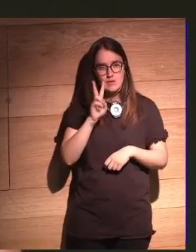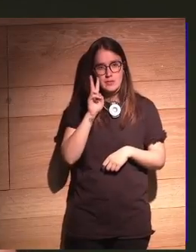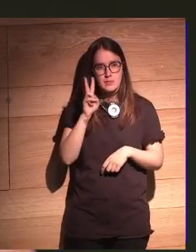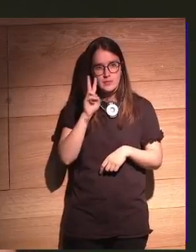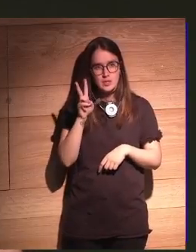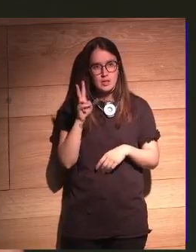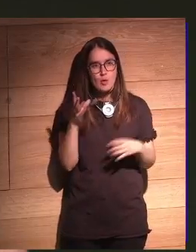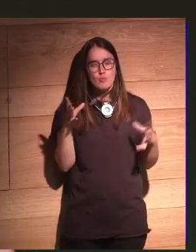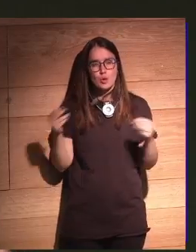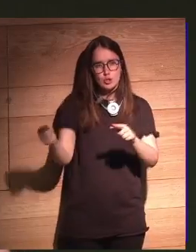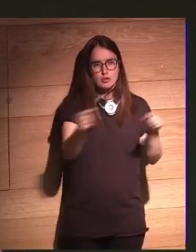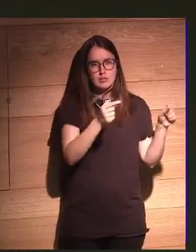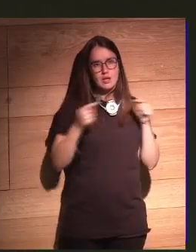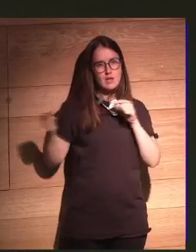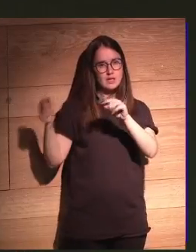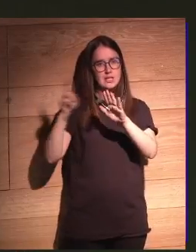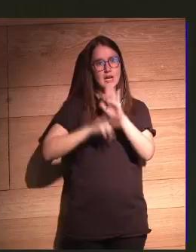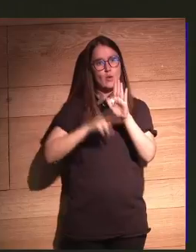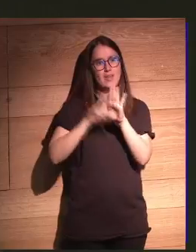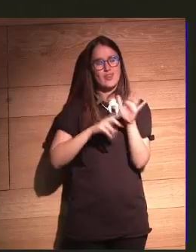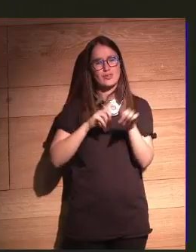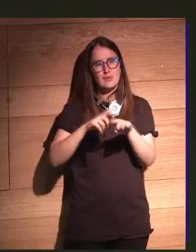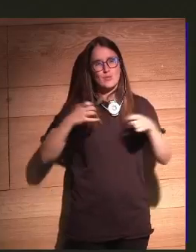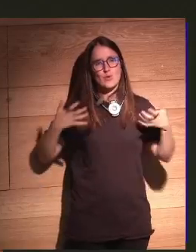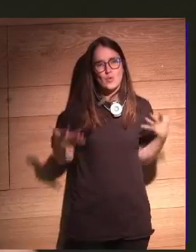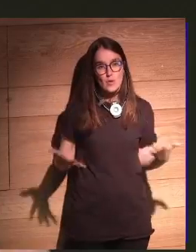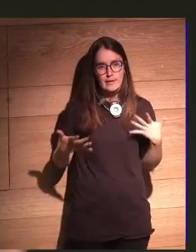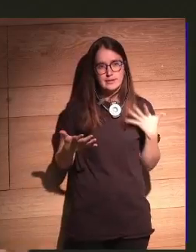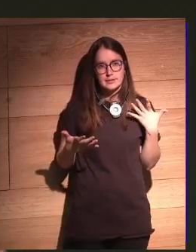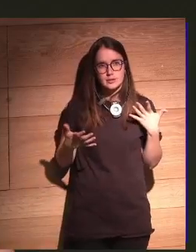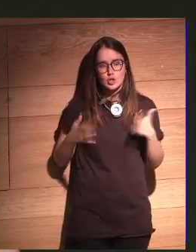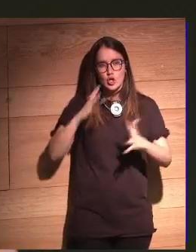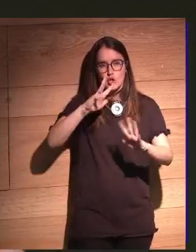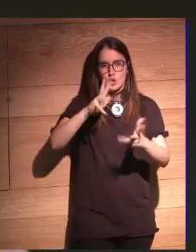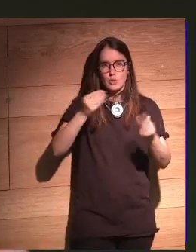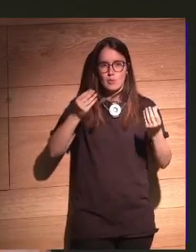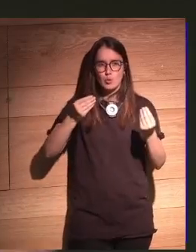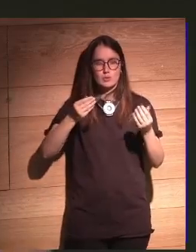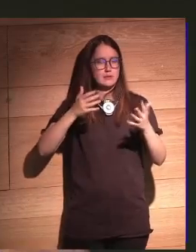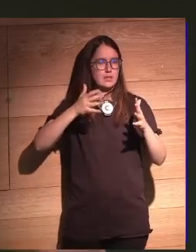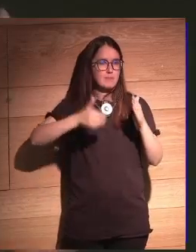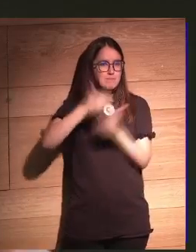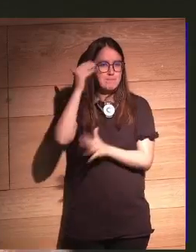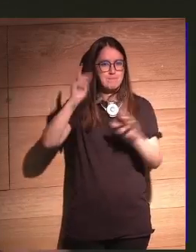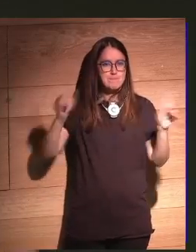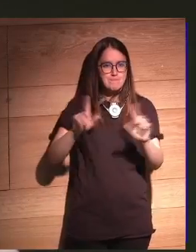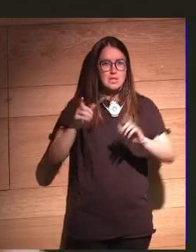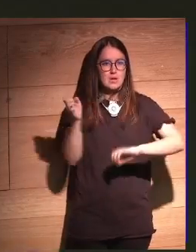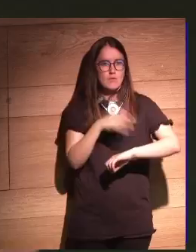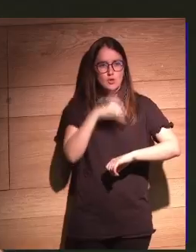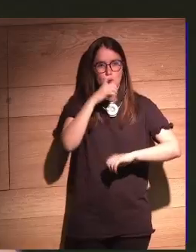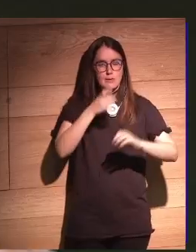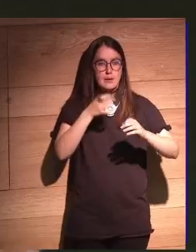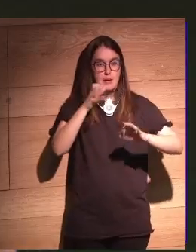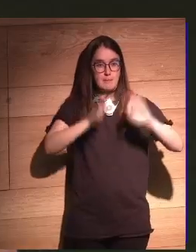are enraged. So there are a lot of debates on the type of regulation that needs to happen. There are many news in the media that